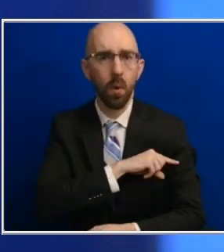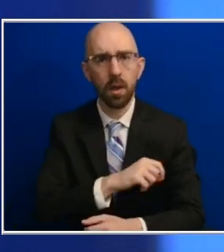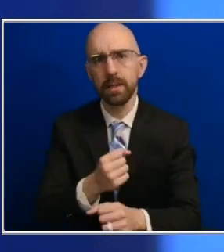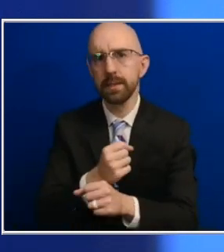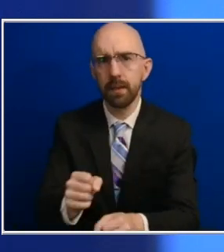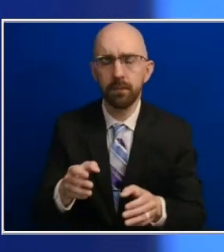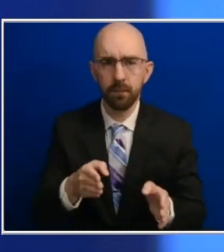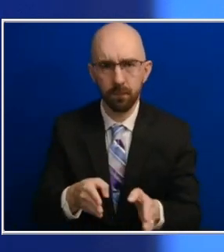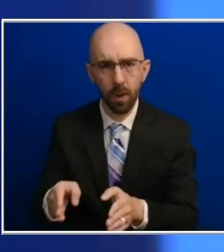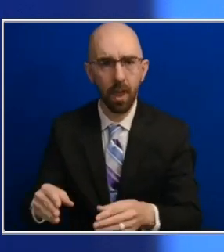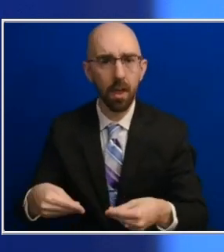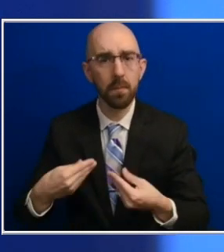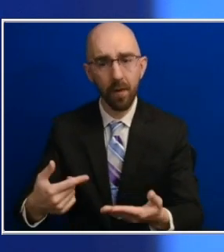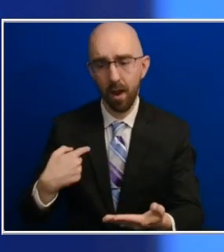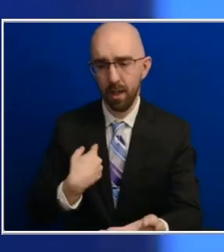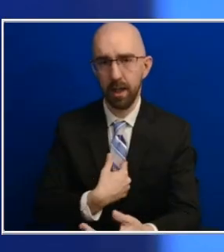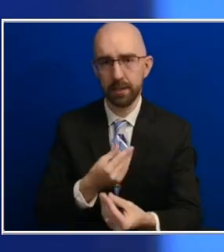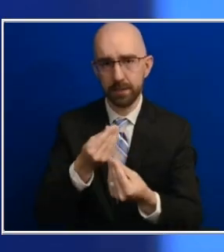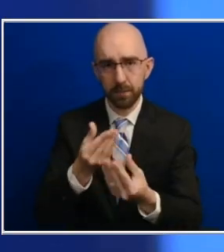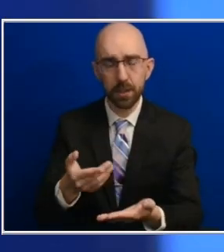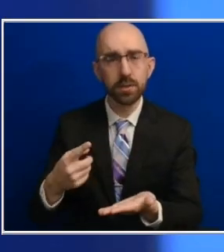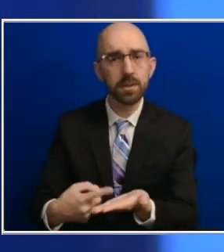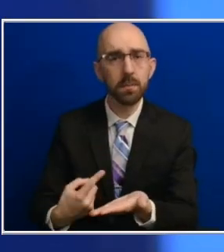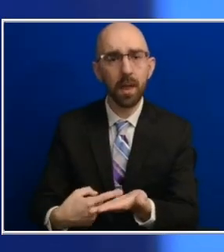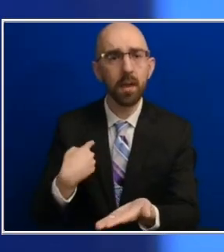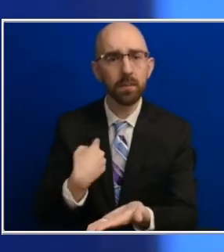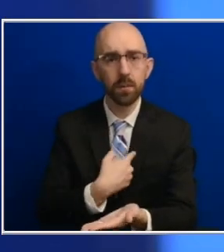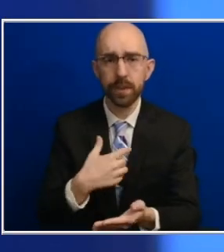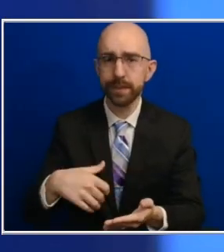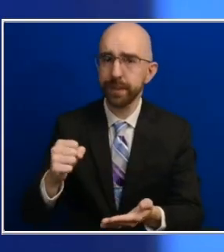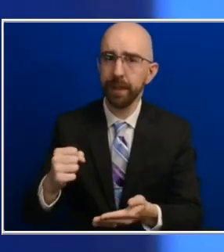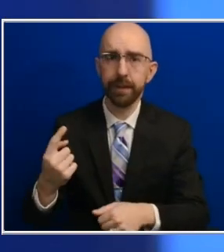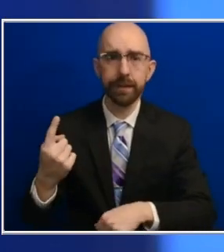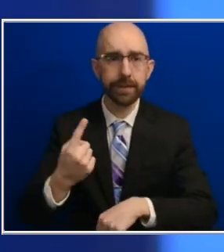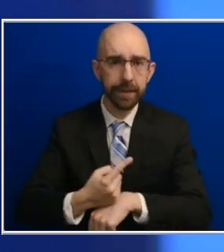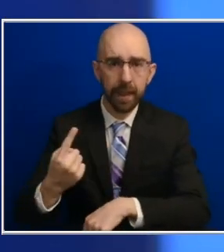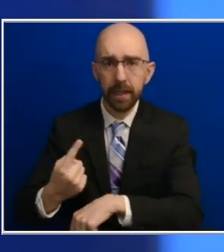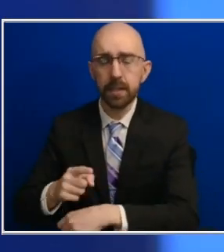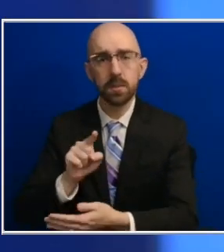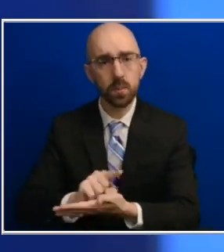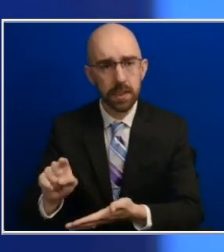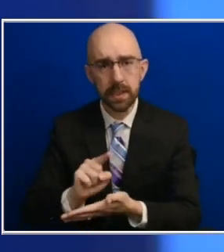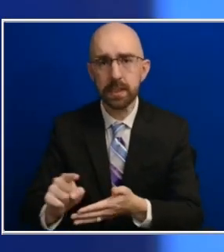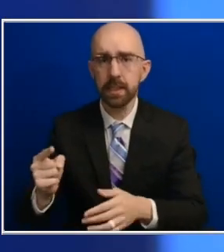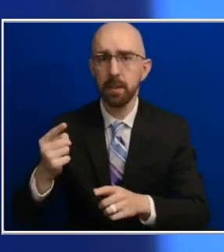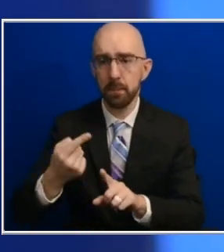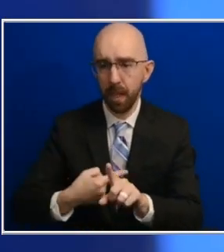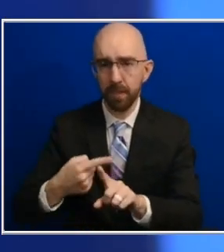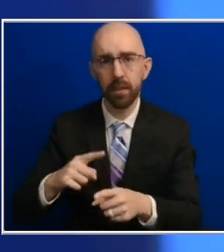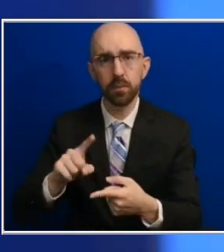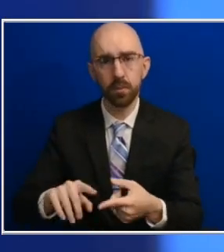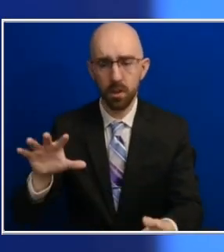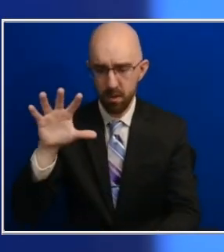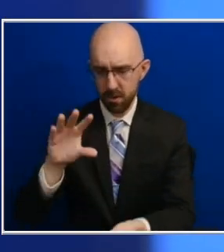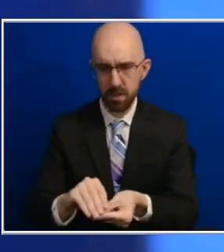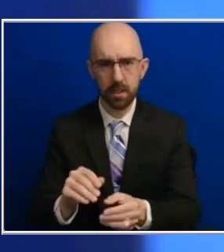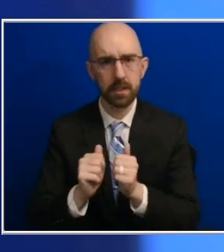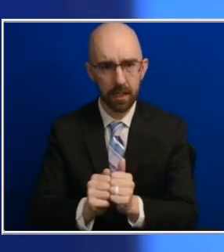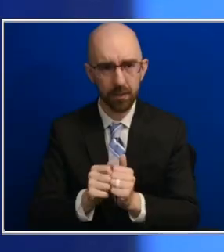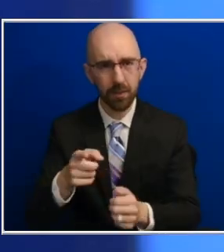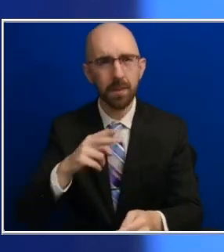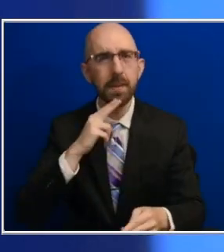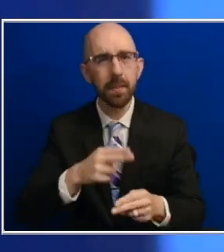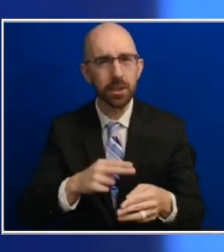us information that we sometimes would take days, weeks, even months to be able to collate together. You mentioned all the studies that are out